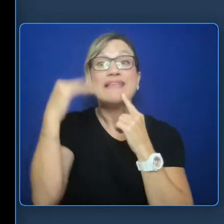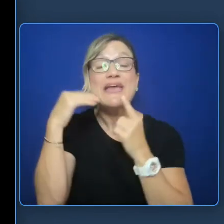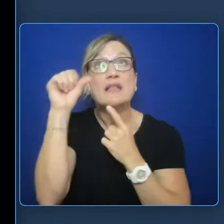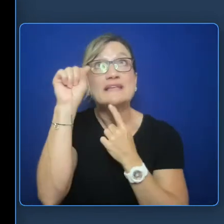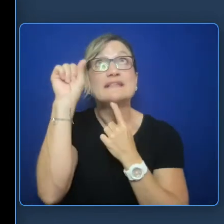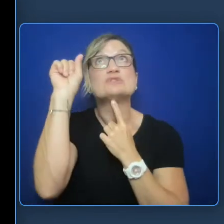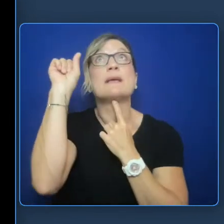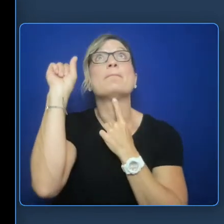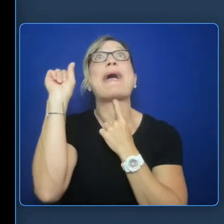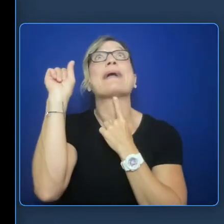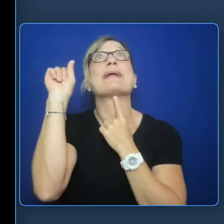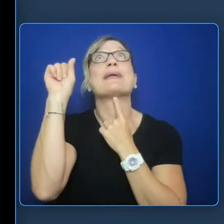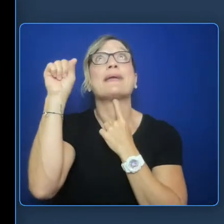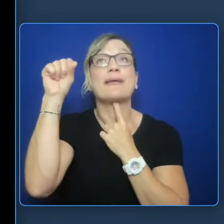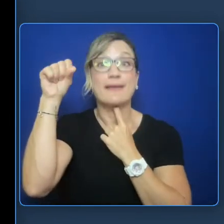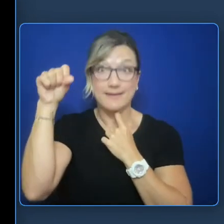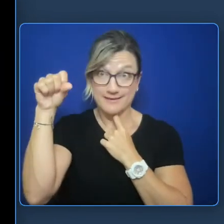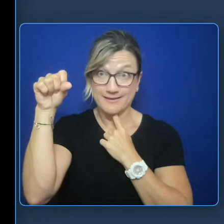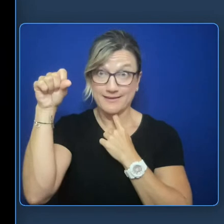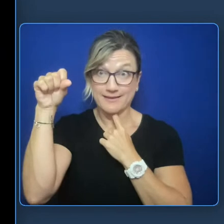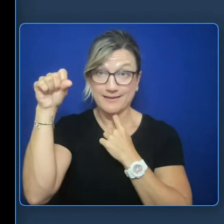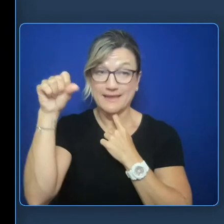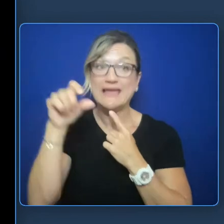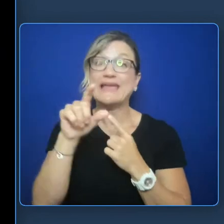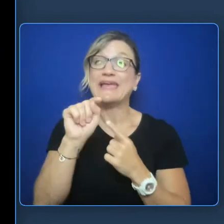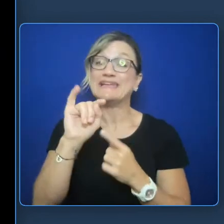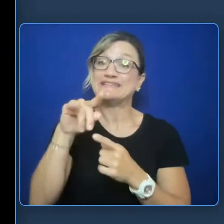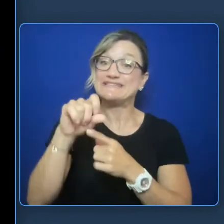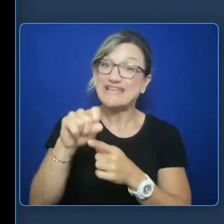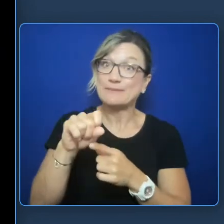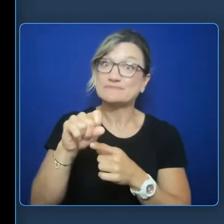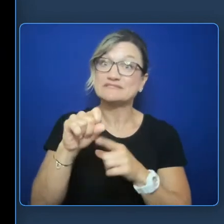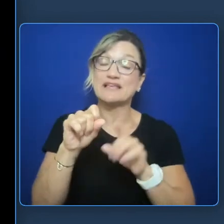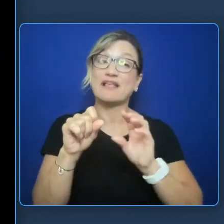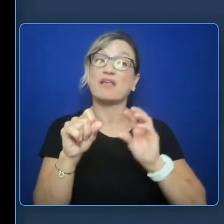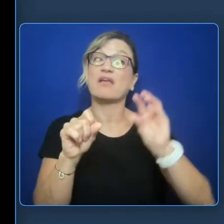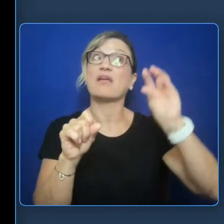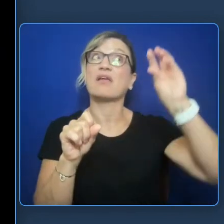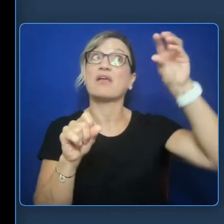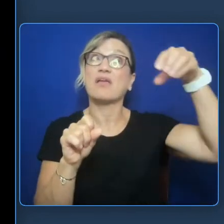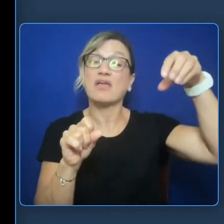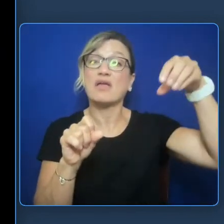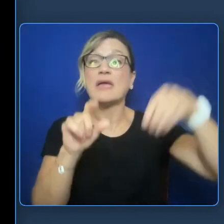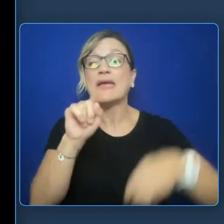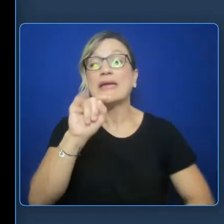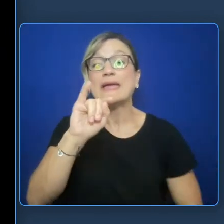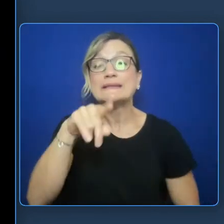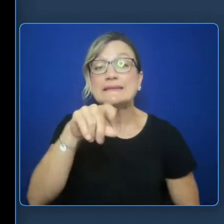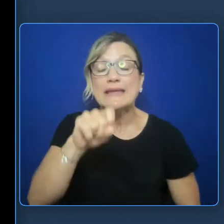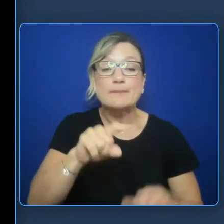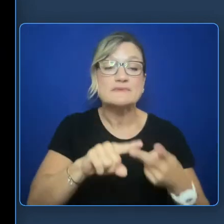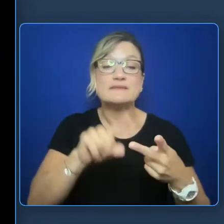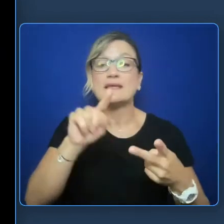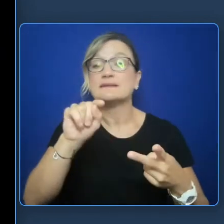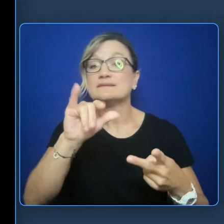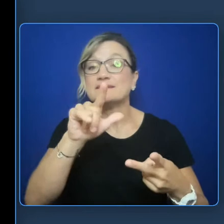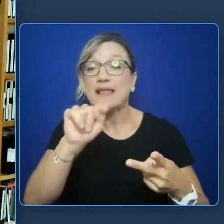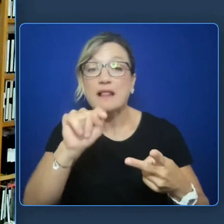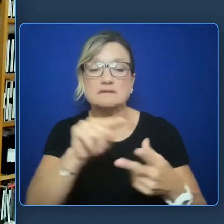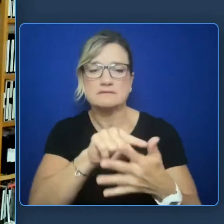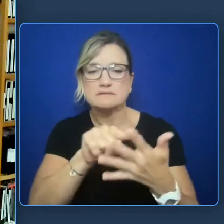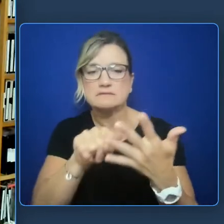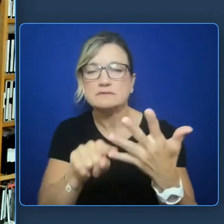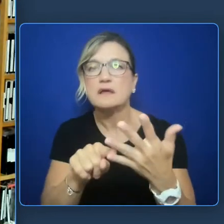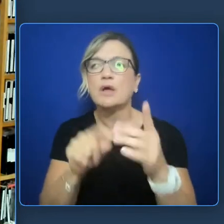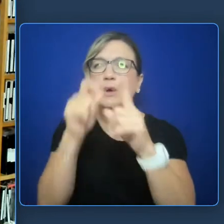forward. Muhammad tips the chick into his front shirt pocket, taps, tilts, tips. Well, as